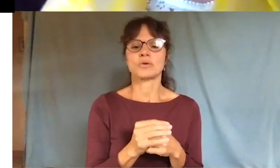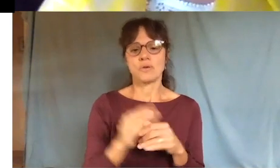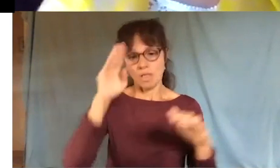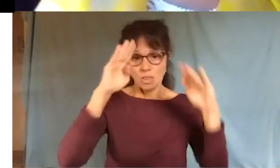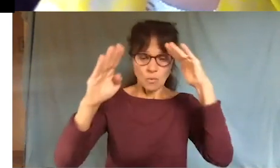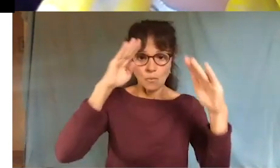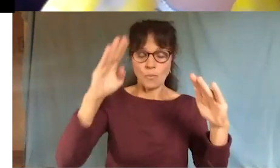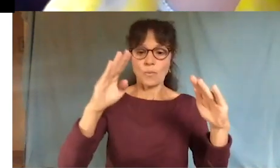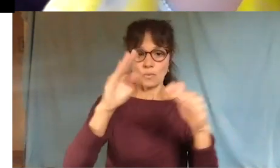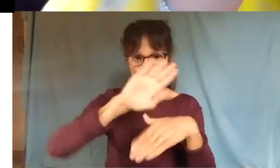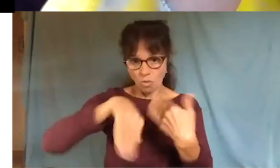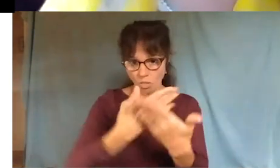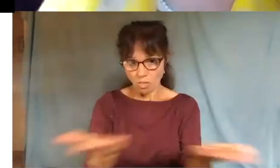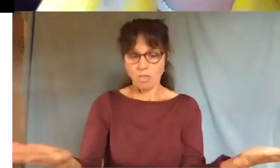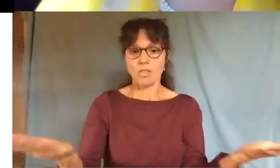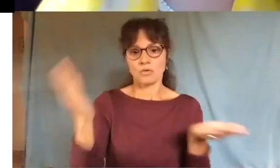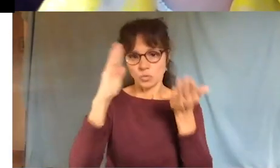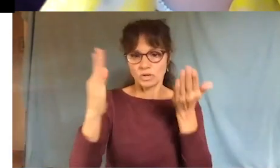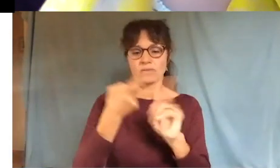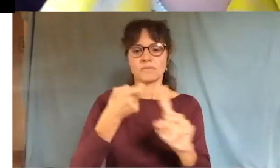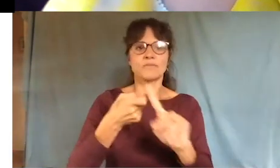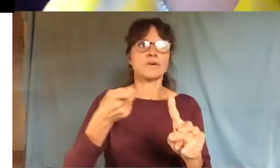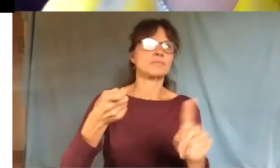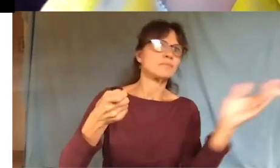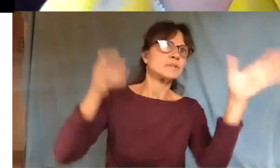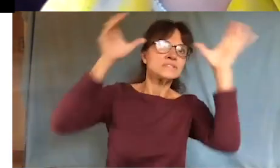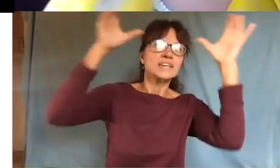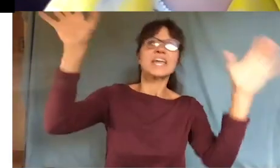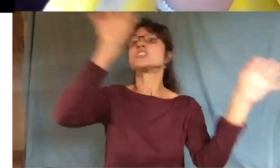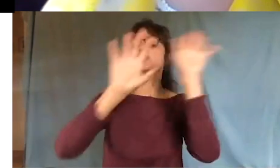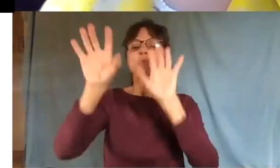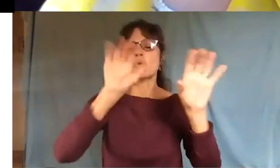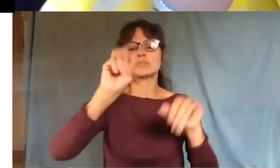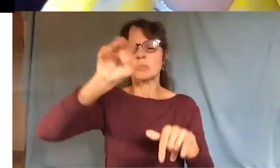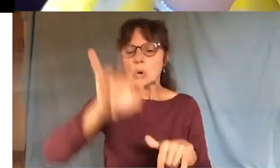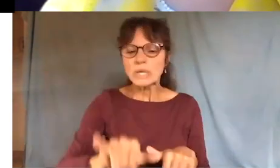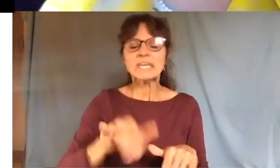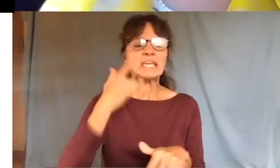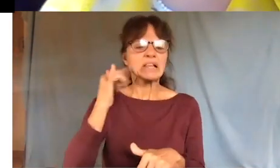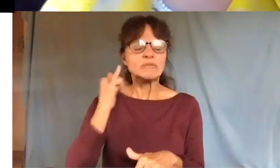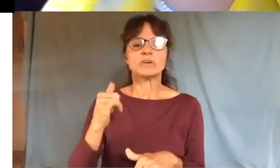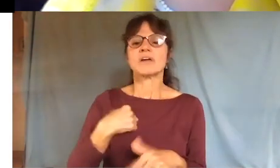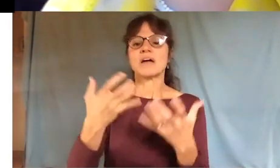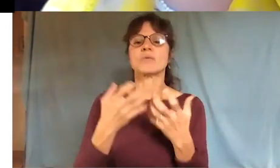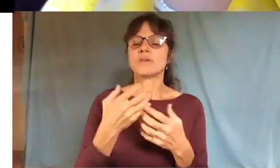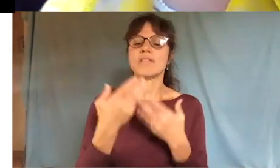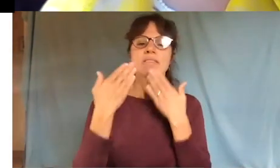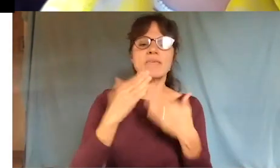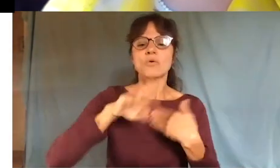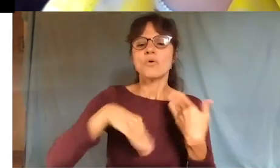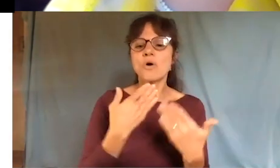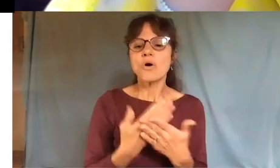hello to everyone, greetings from sunny and smoky California. I want to thank everyone at